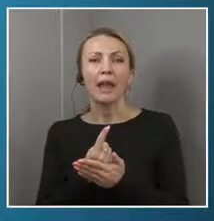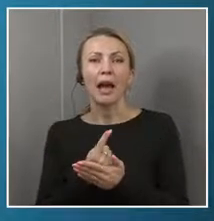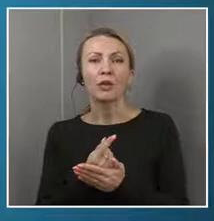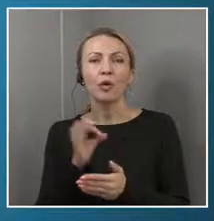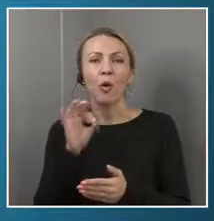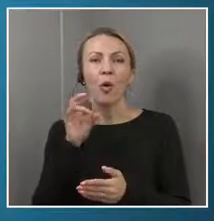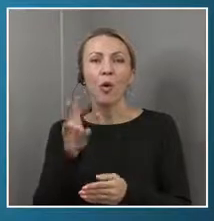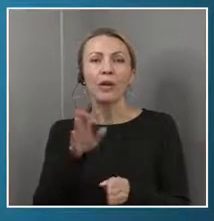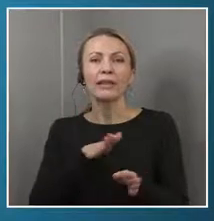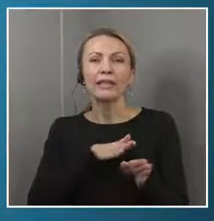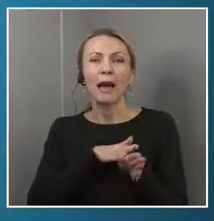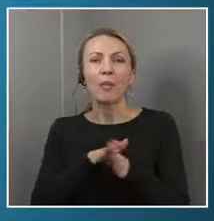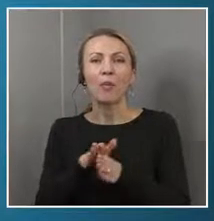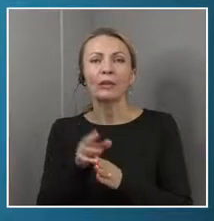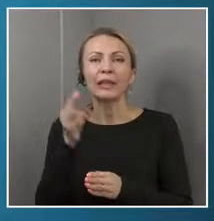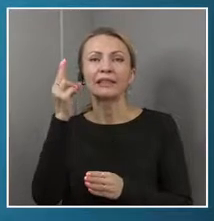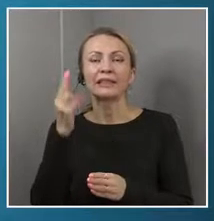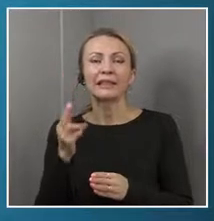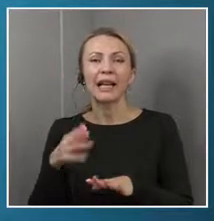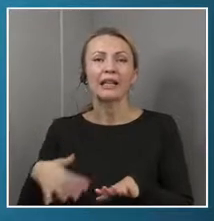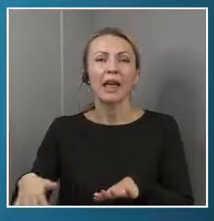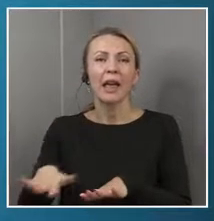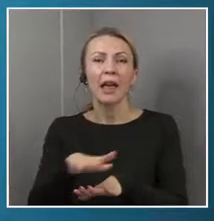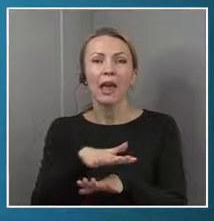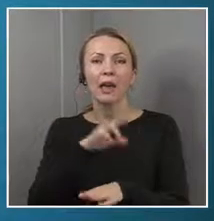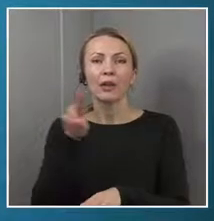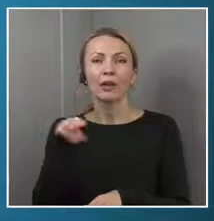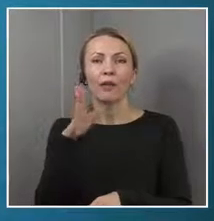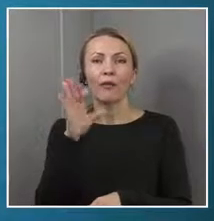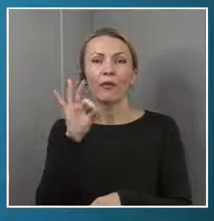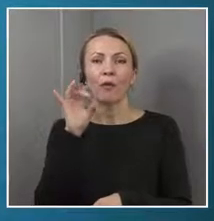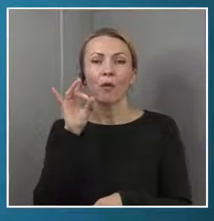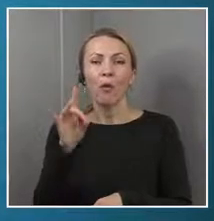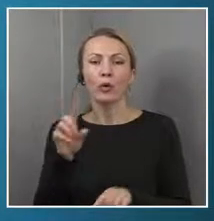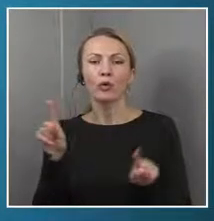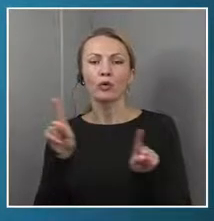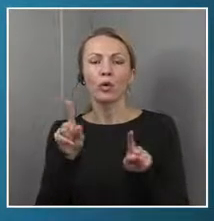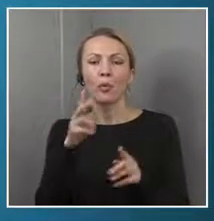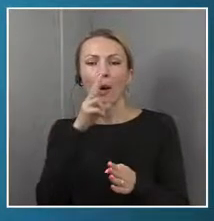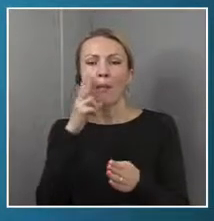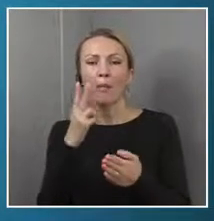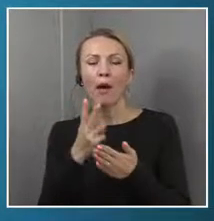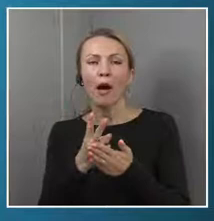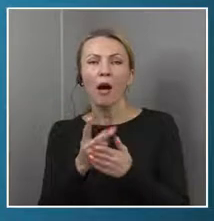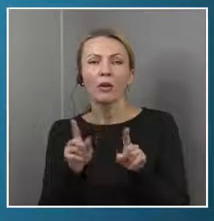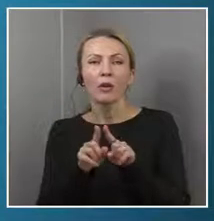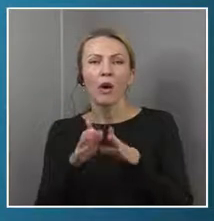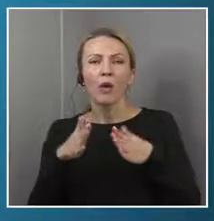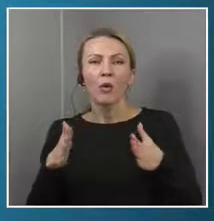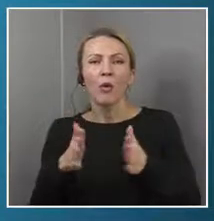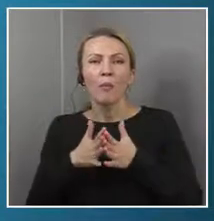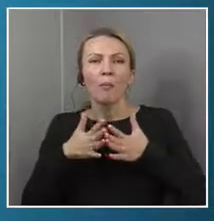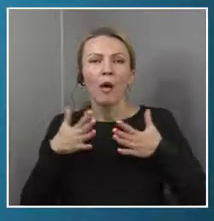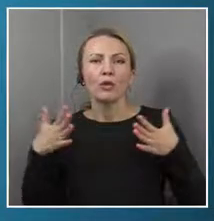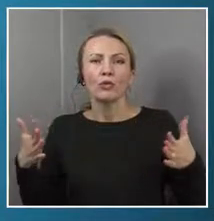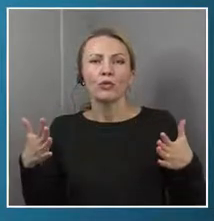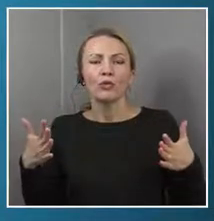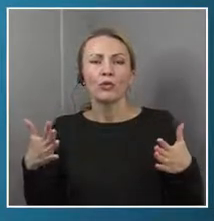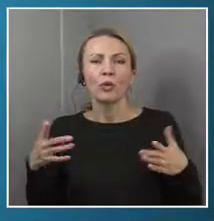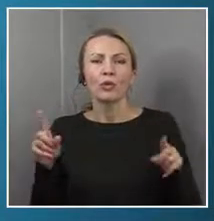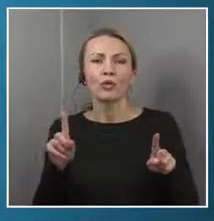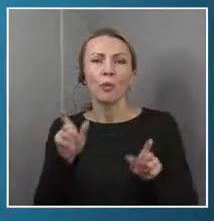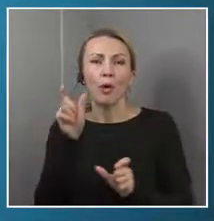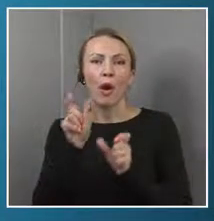sea battle, or naumachia, much as was staged in the courtyard of the Pitti Palace by the